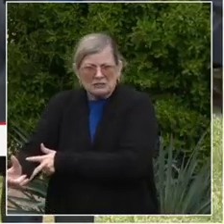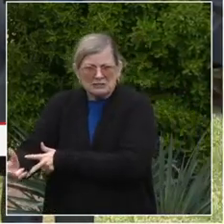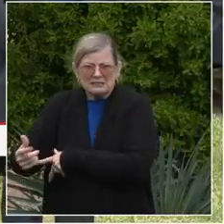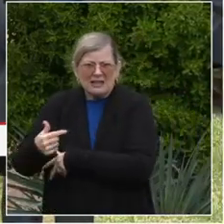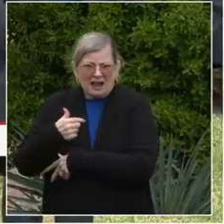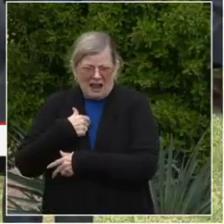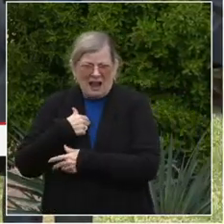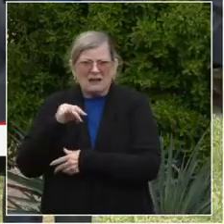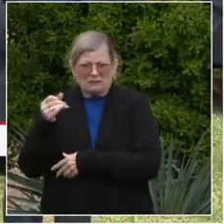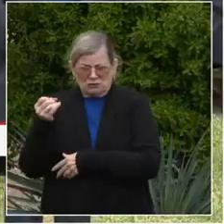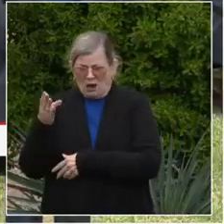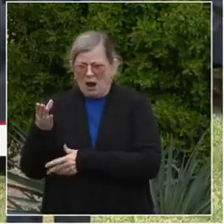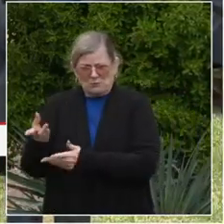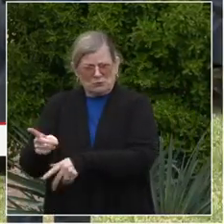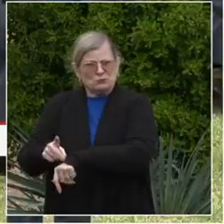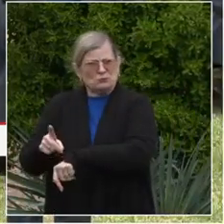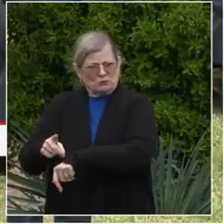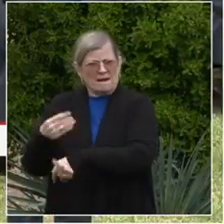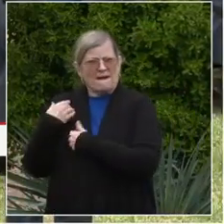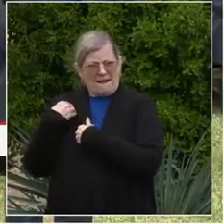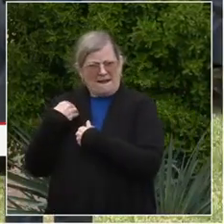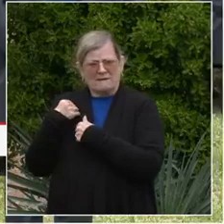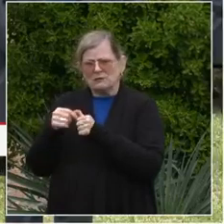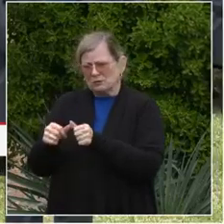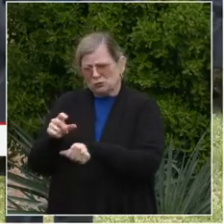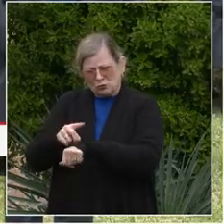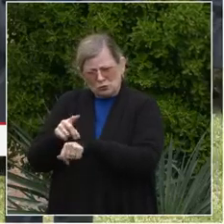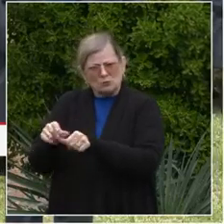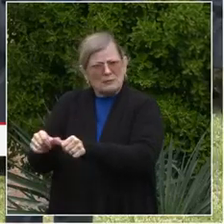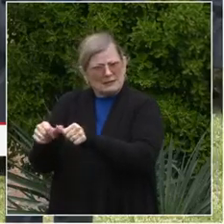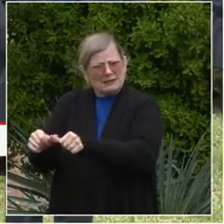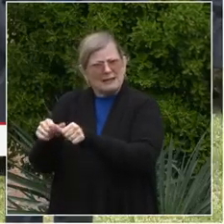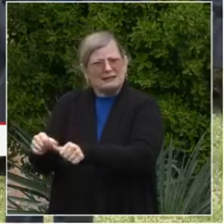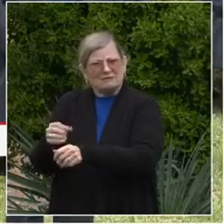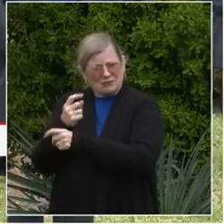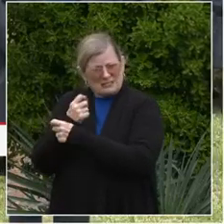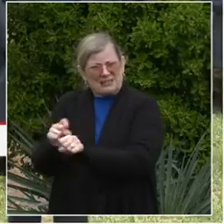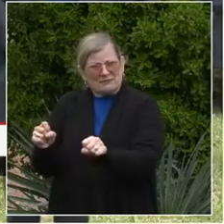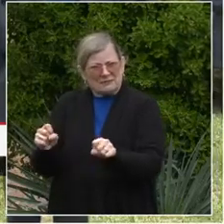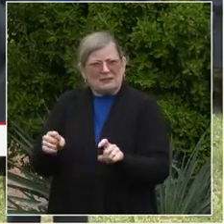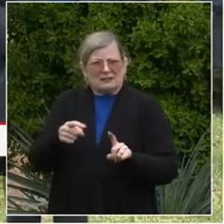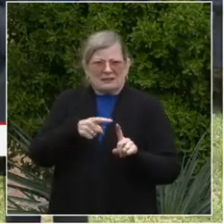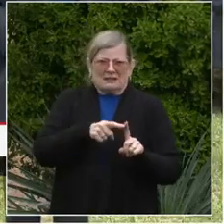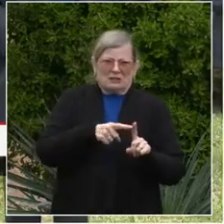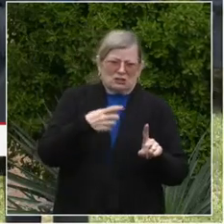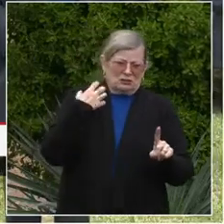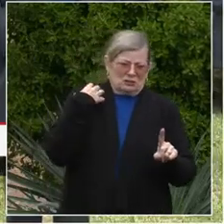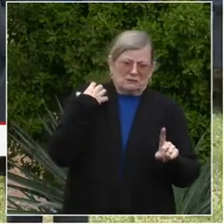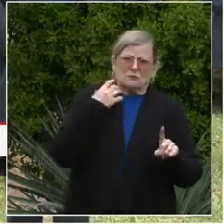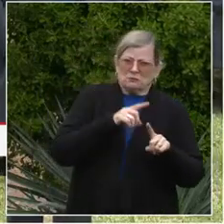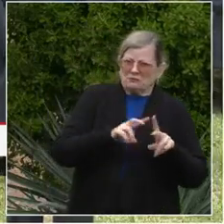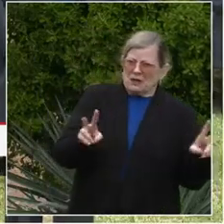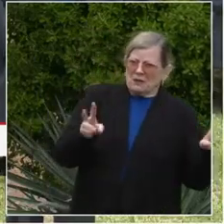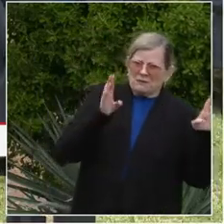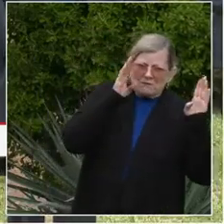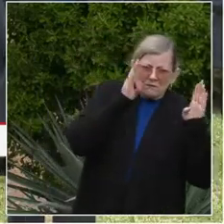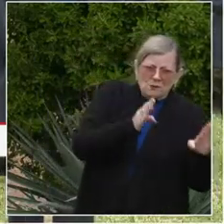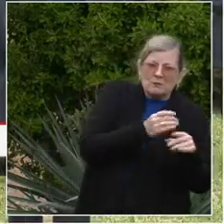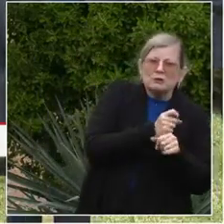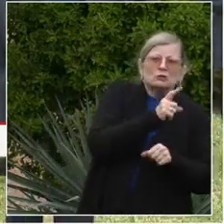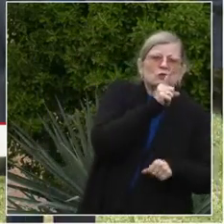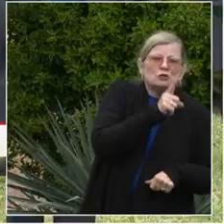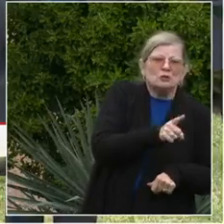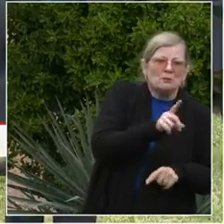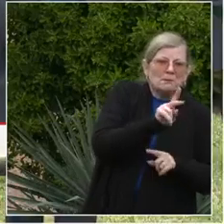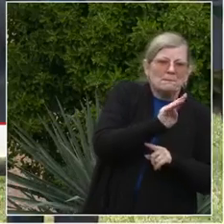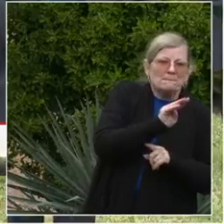it comes to maintaining traffic safety, and the chief is very, very focused on making sure that MPD can be a